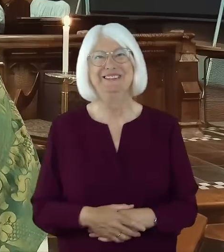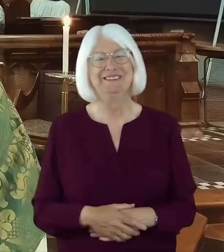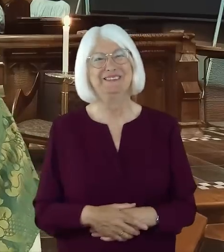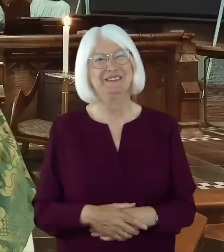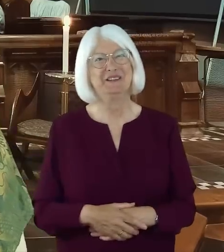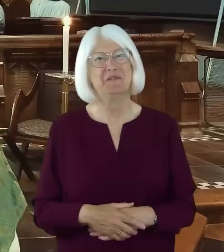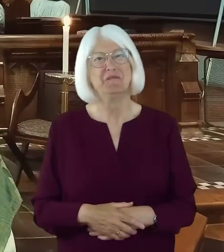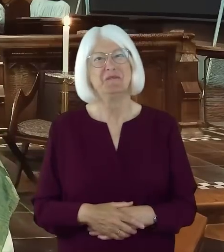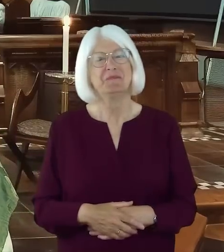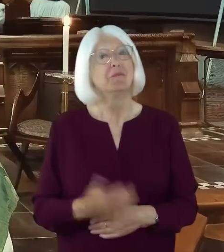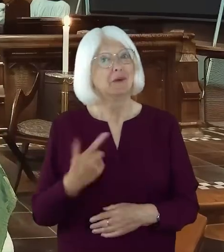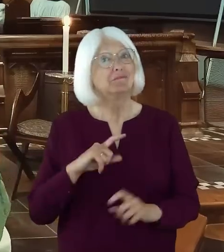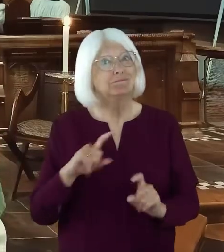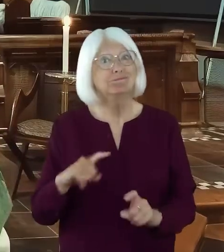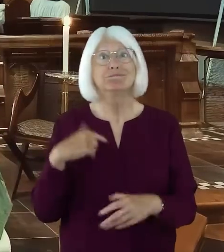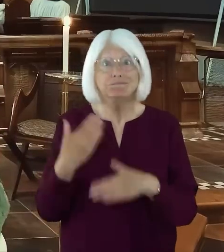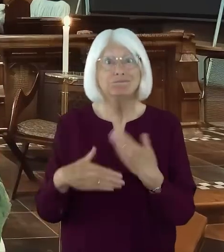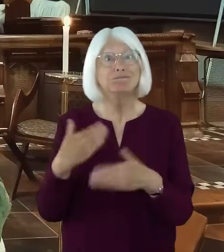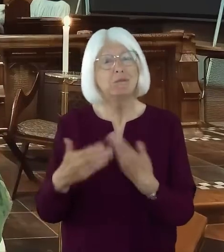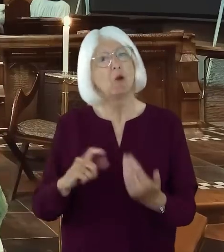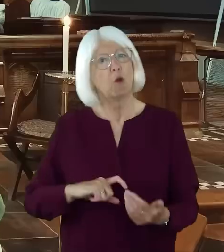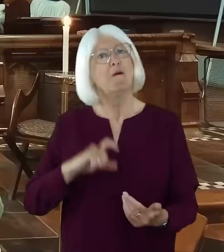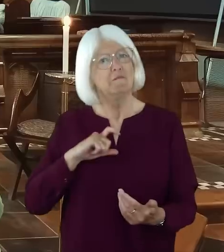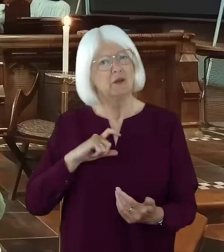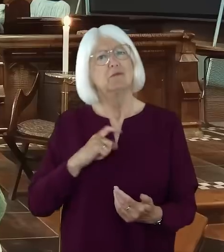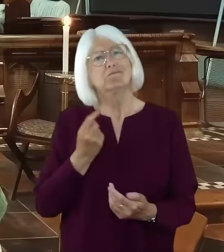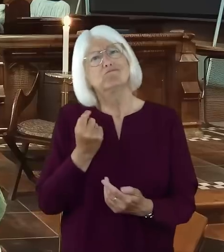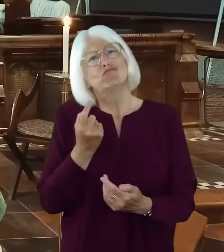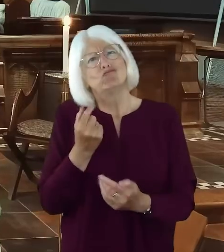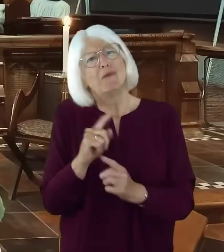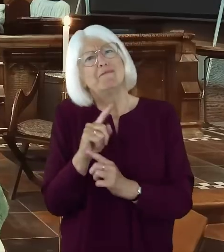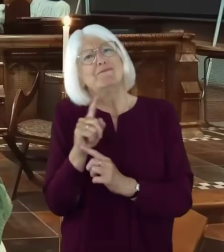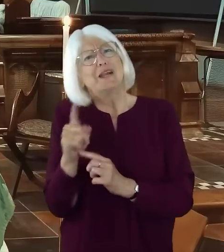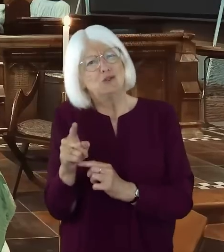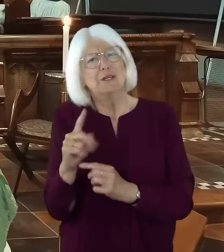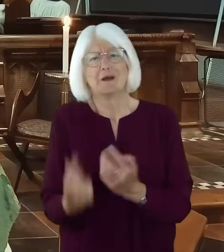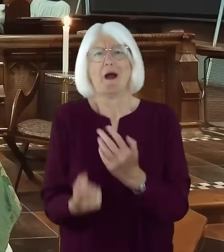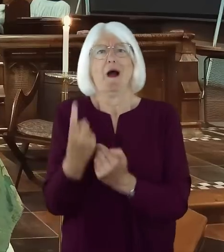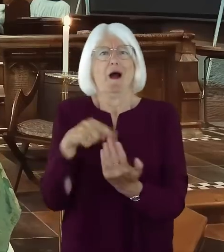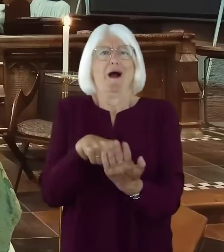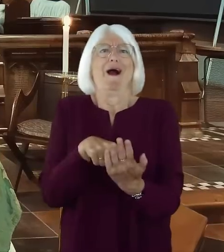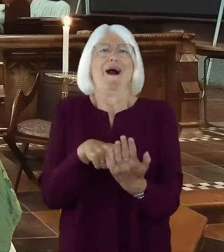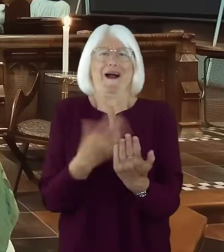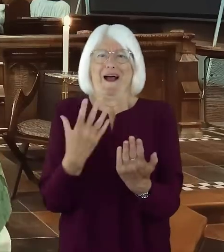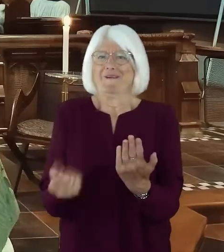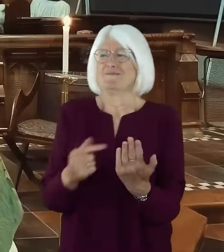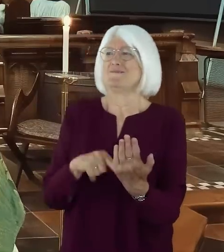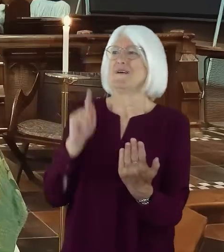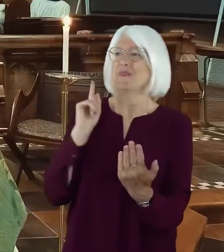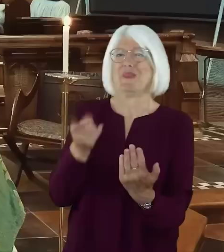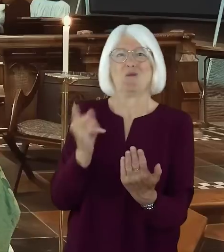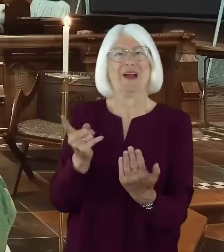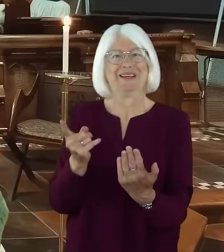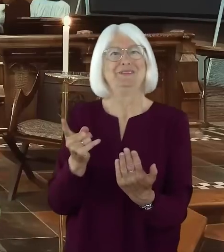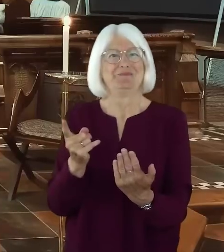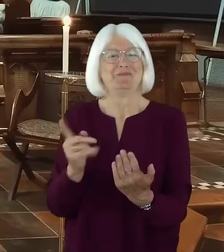you are going. But you keep going because you're confident that sooner or later something will happen that reveals to you that